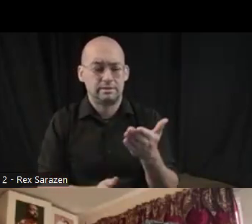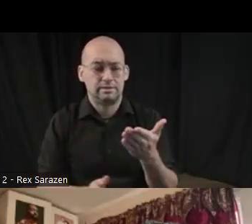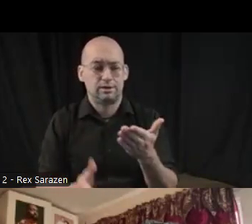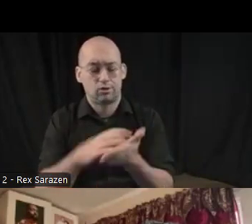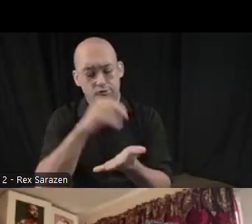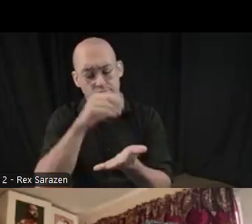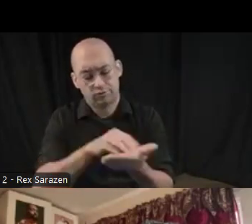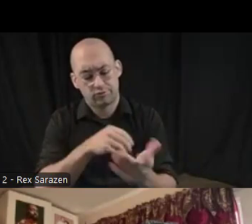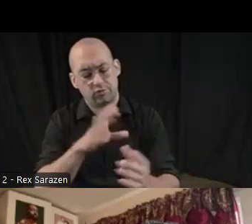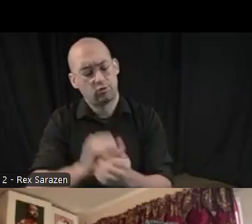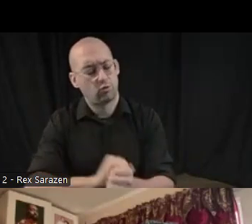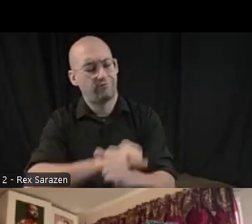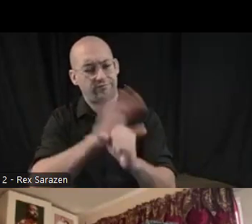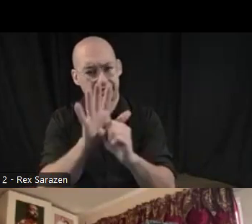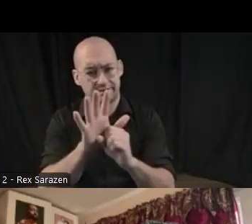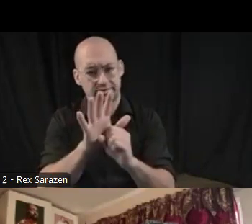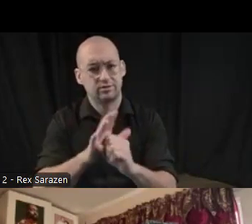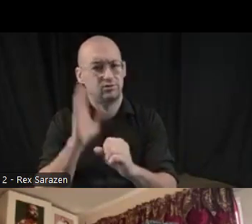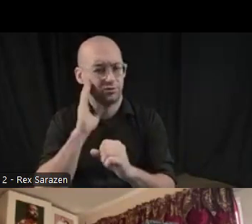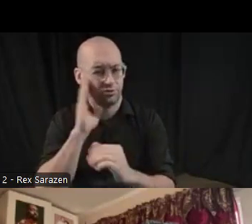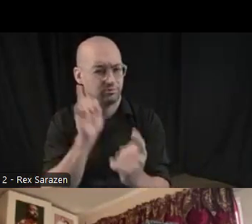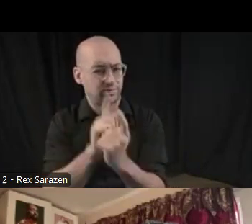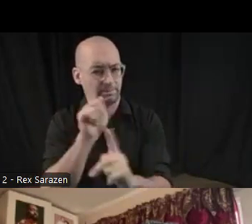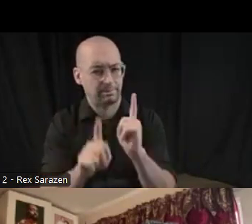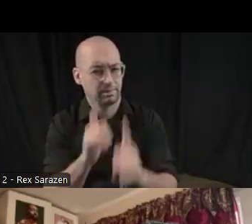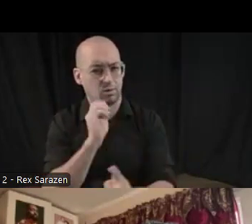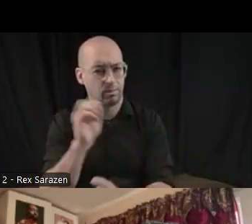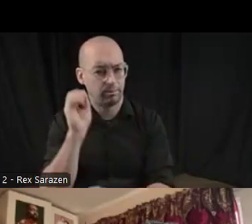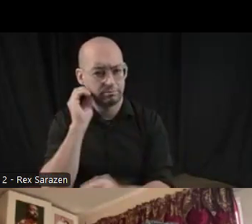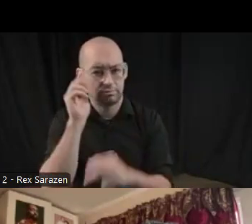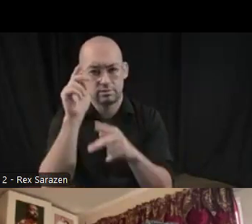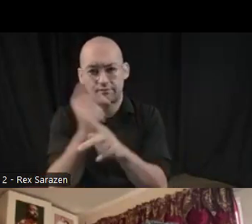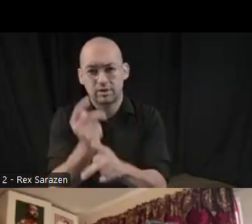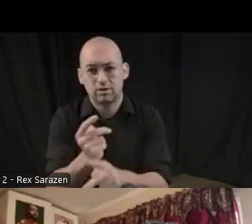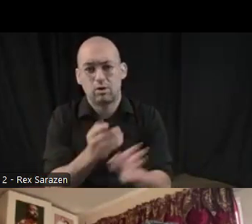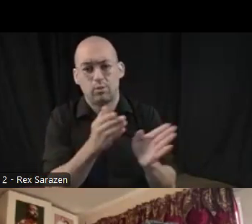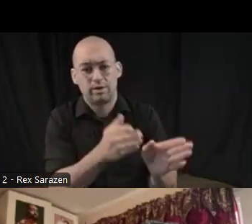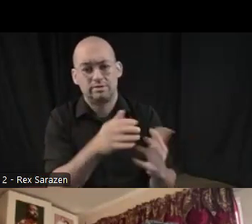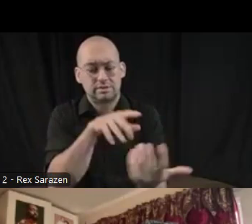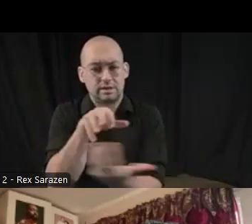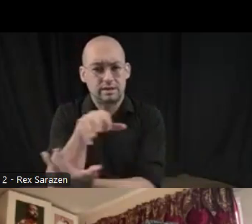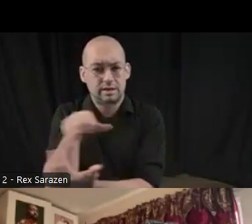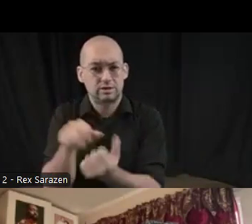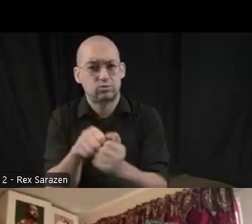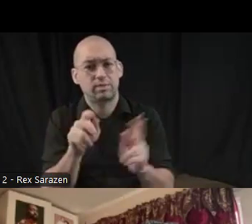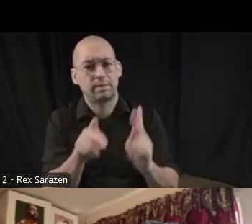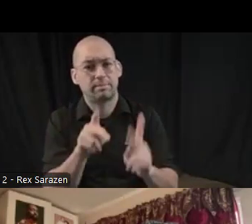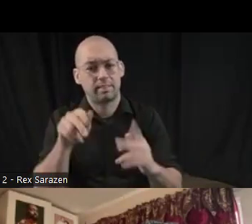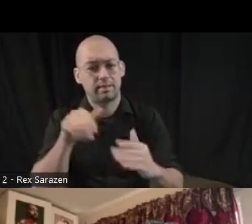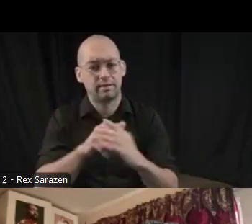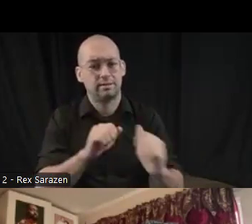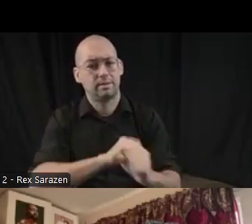where it was a lot of meeting people at home, and figuring out ways to engage with people during the pandemic